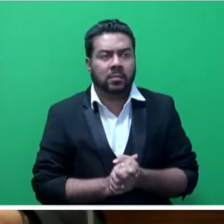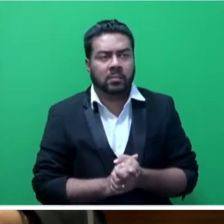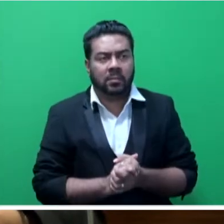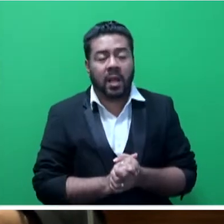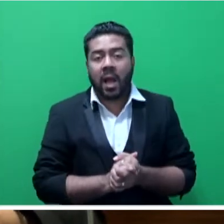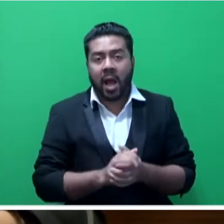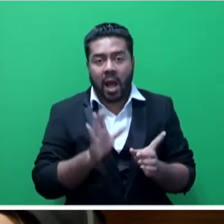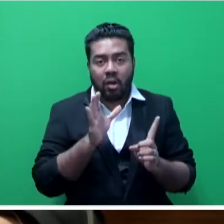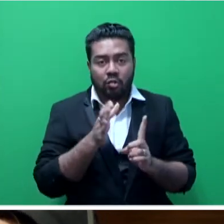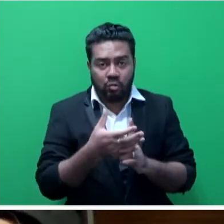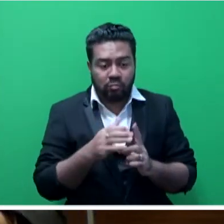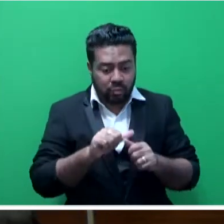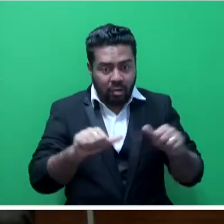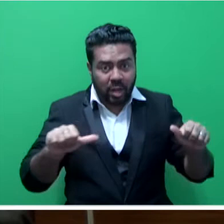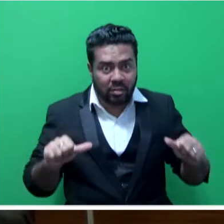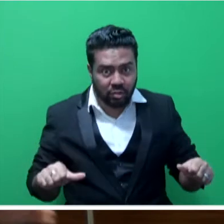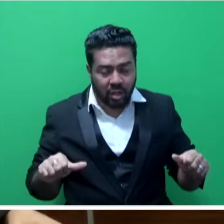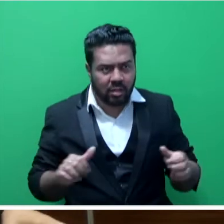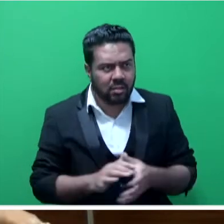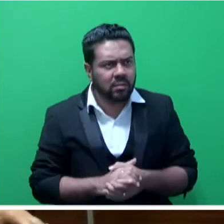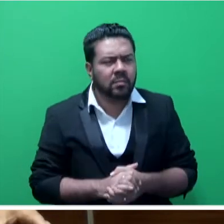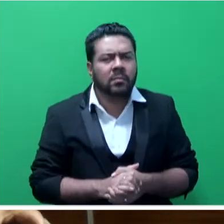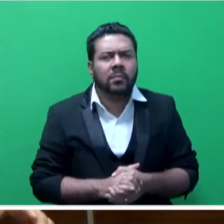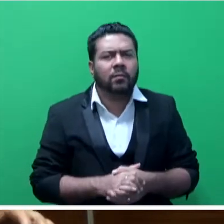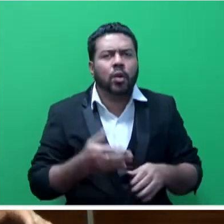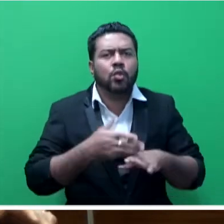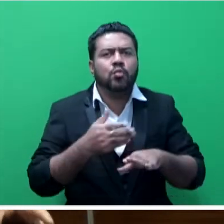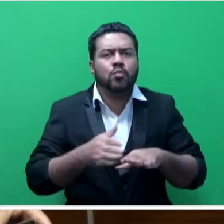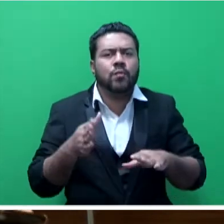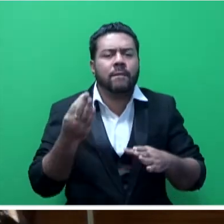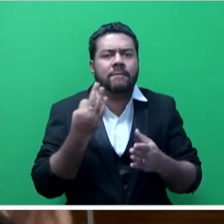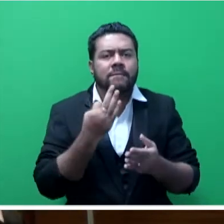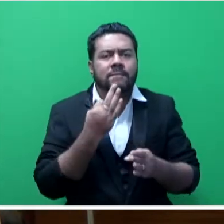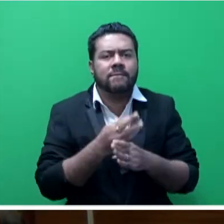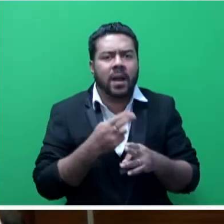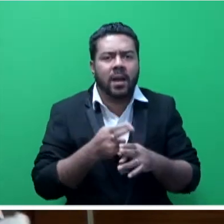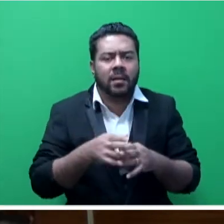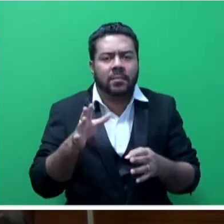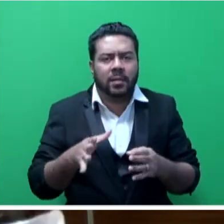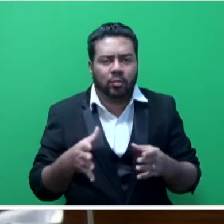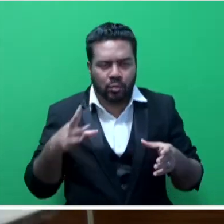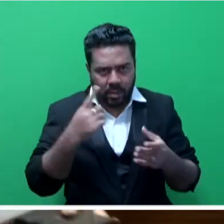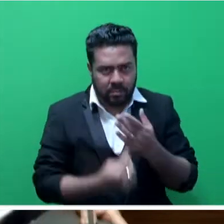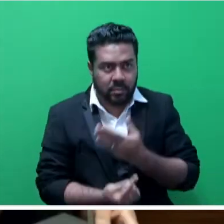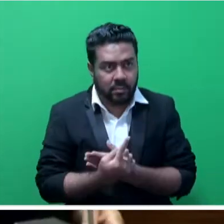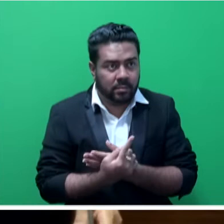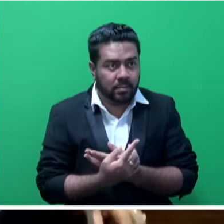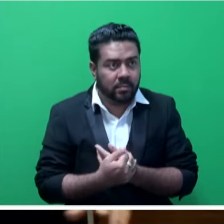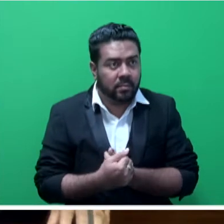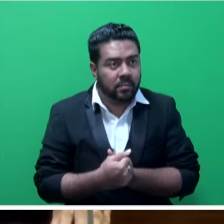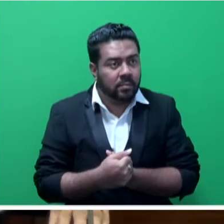as well as new farmers to come in and take advantage of those assistance to undertake commercial farming. For example, Mr. Speaker